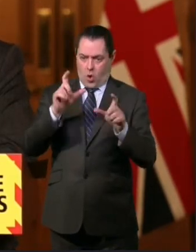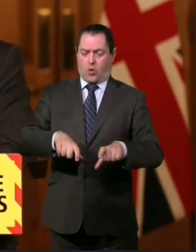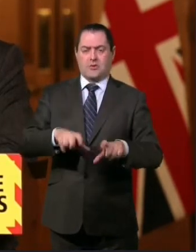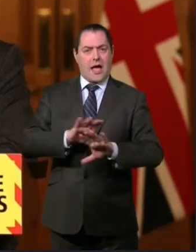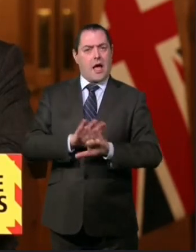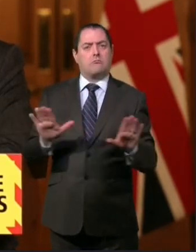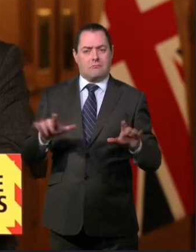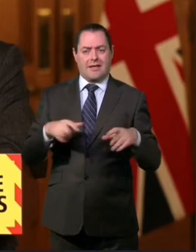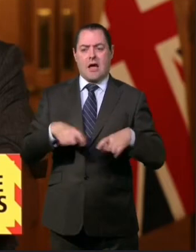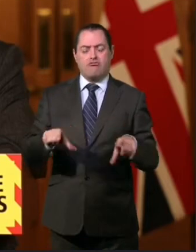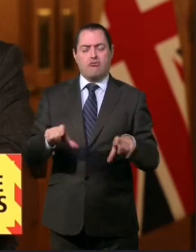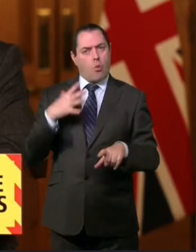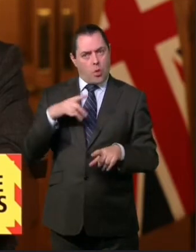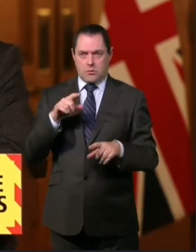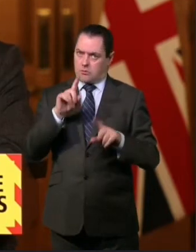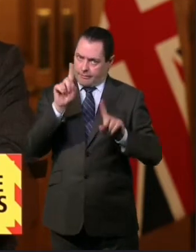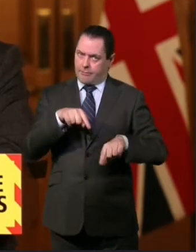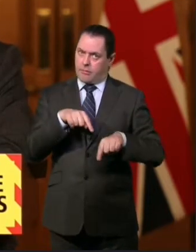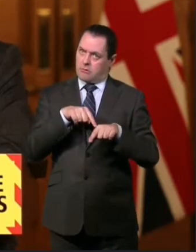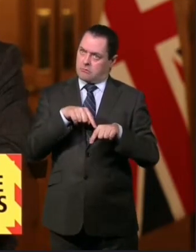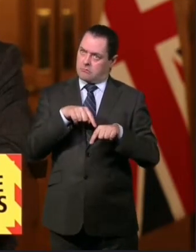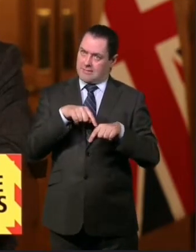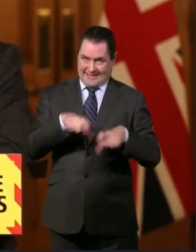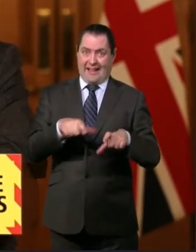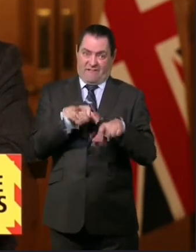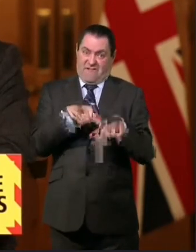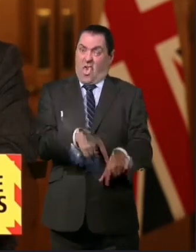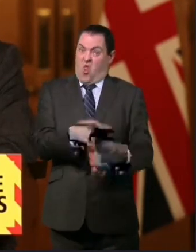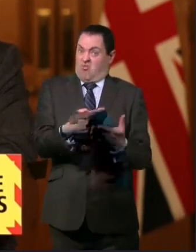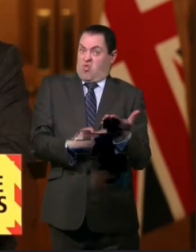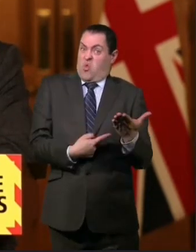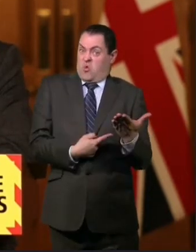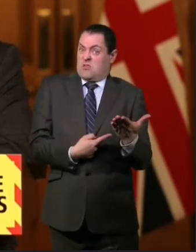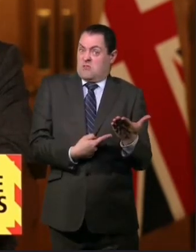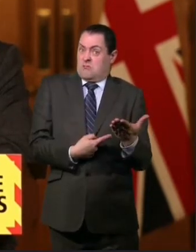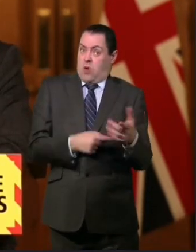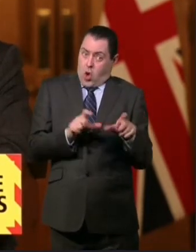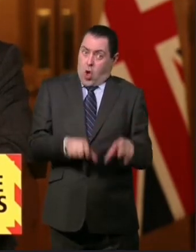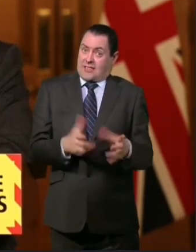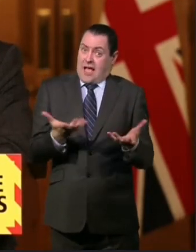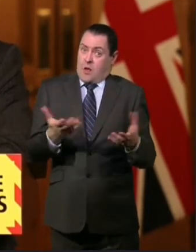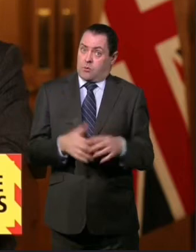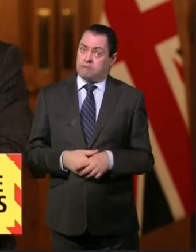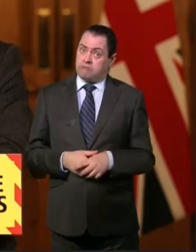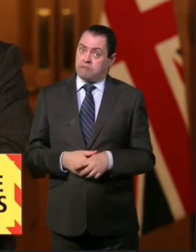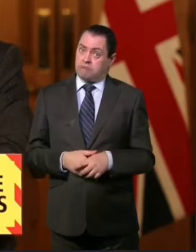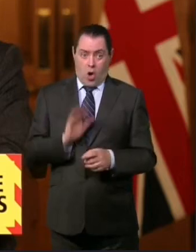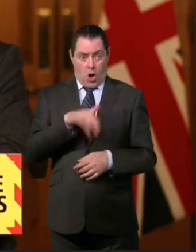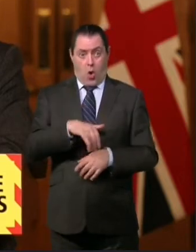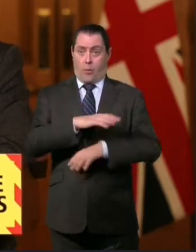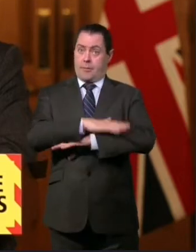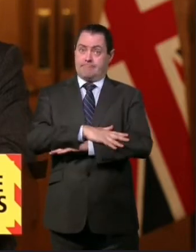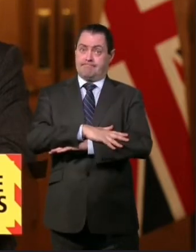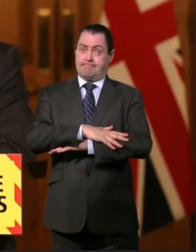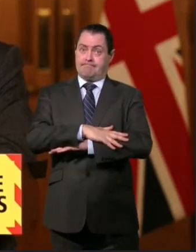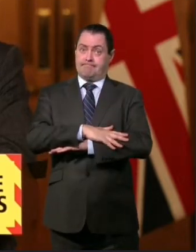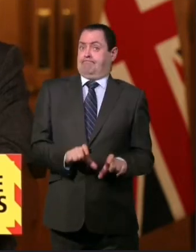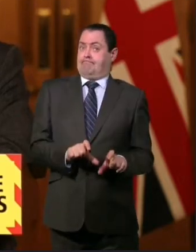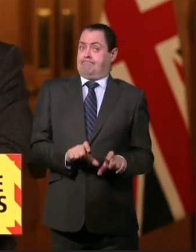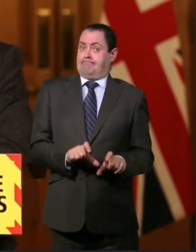people obeying them, and that's the crucial thing. It's more important than anything, any new piece of law that